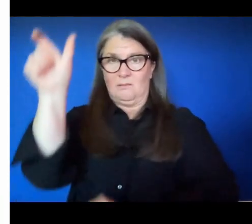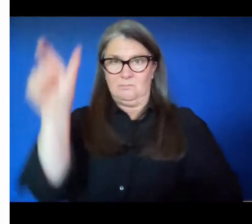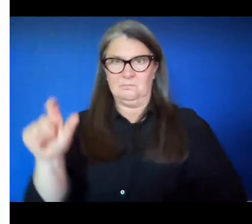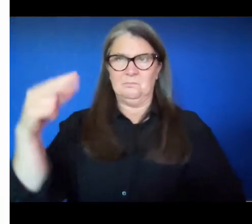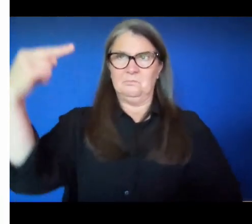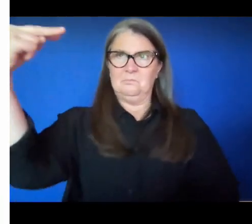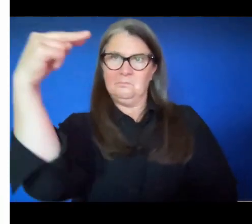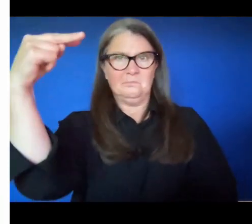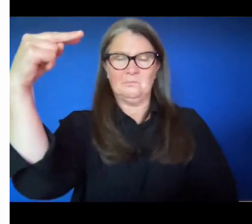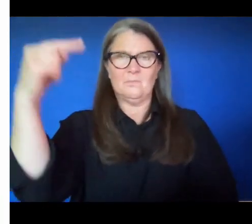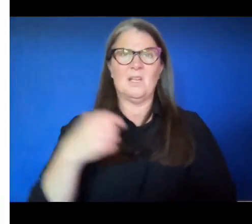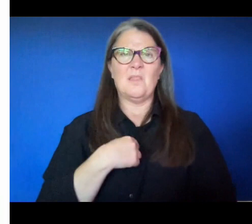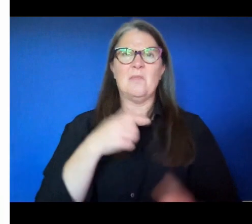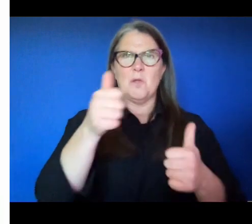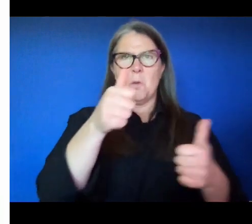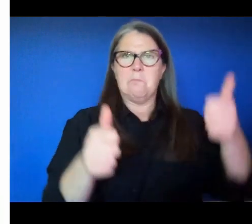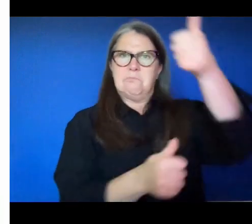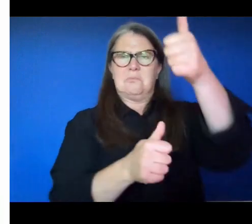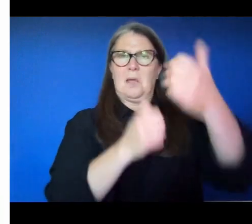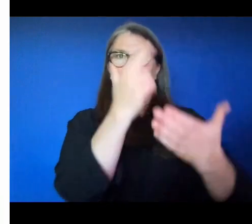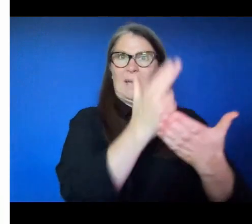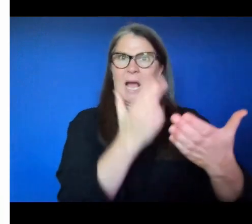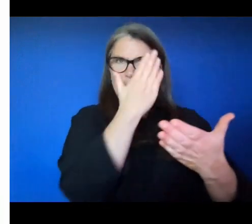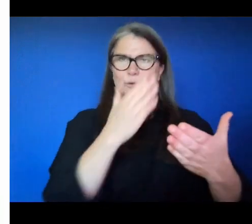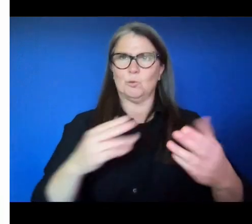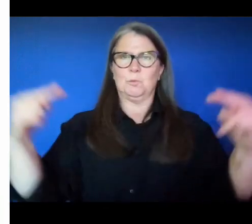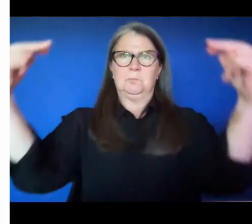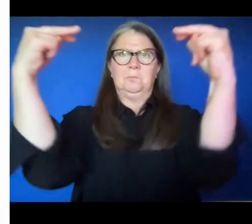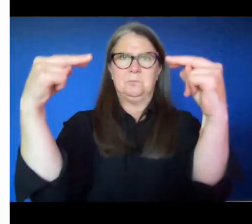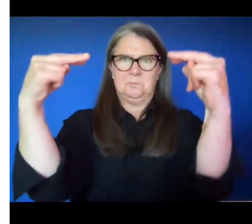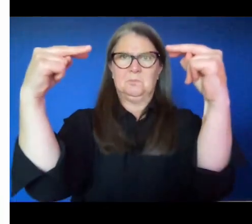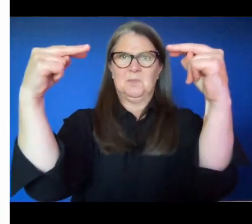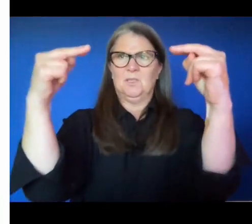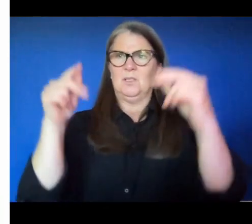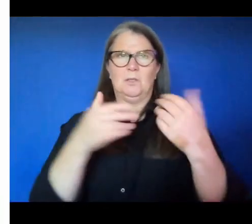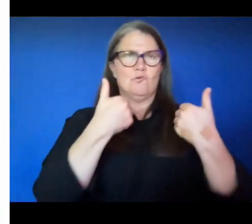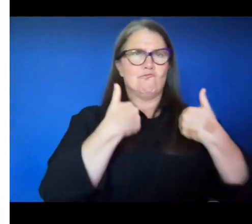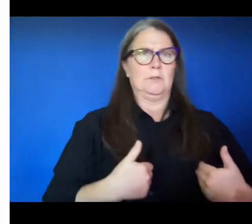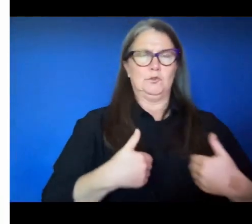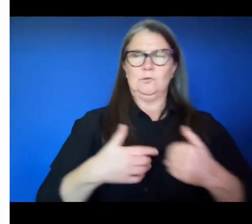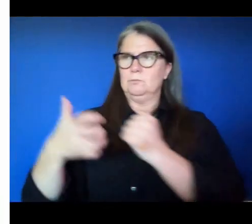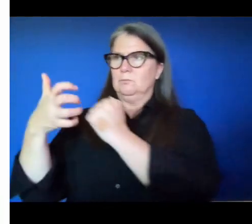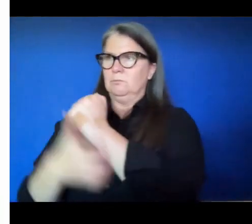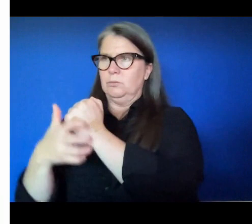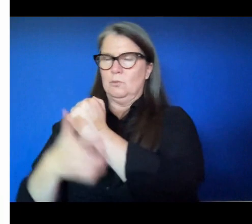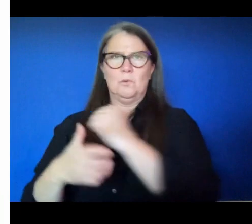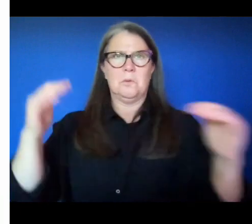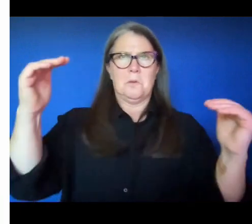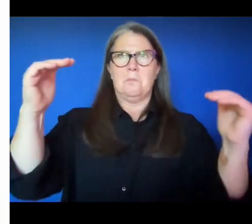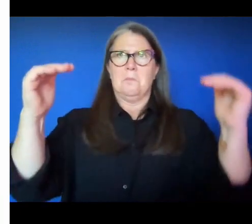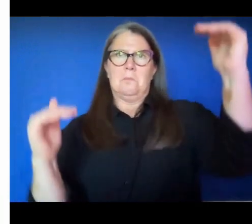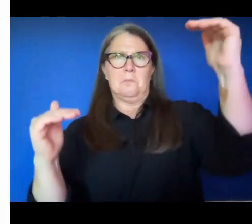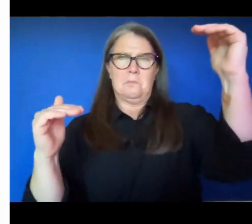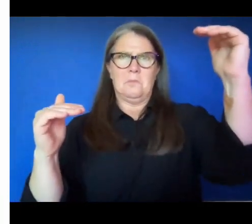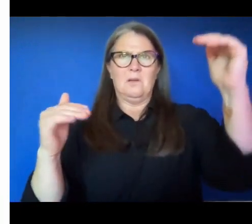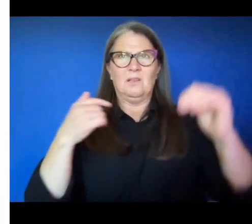facing off with people of different economic backgrounds or different stratas in society, and thinking about